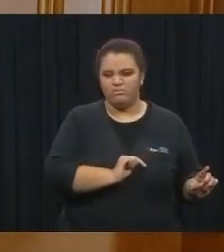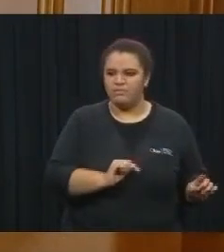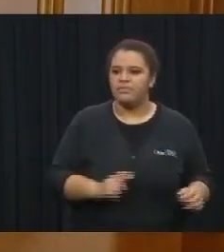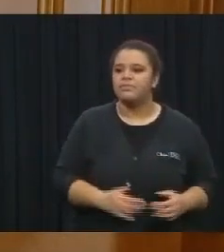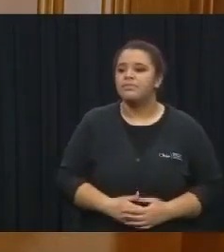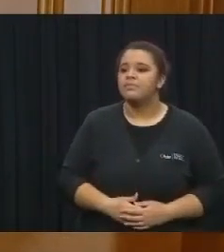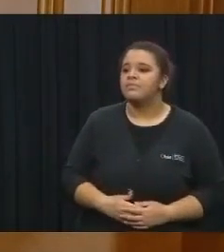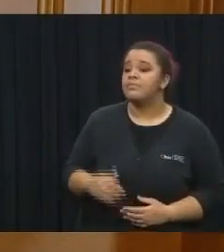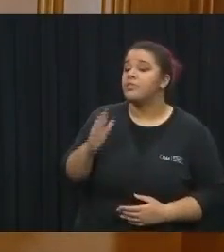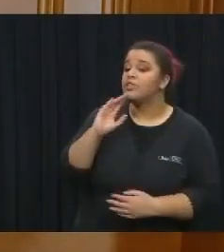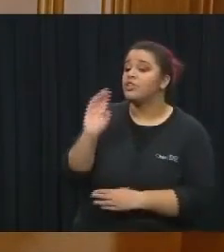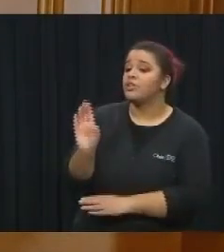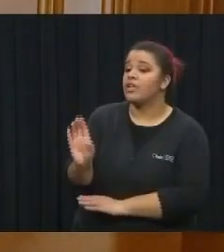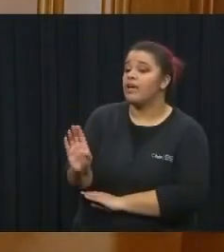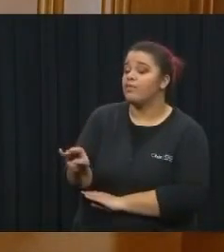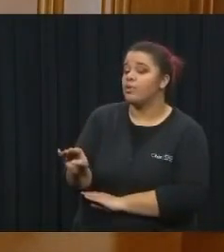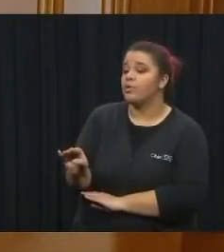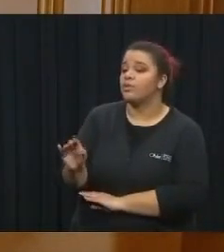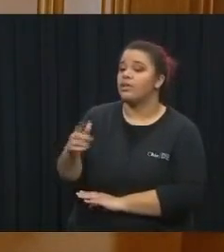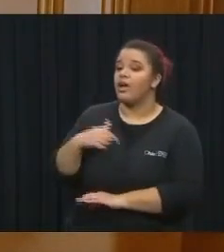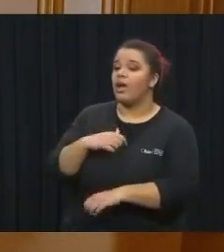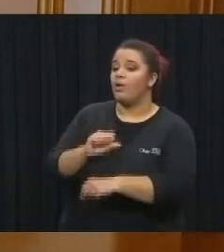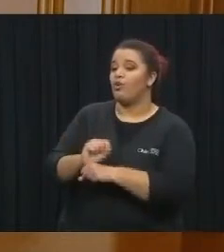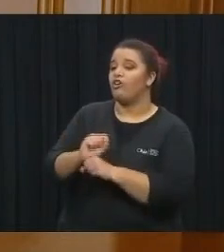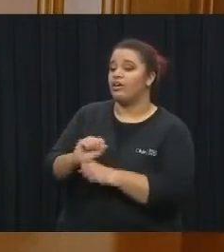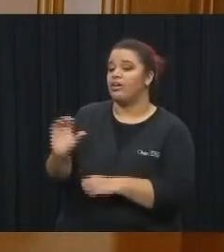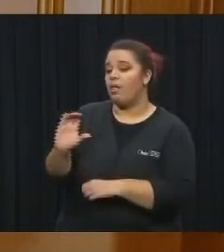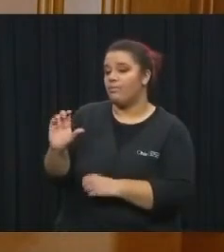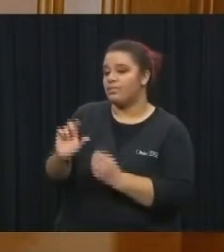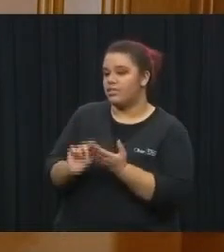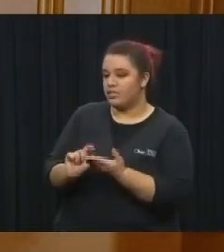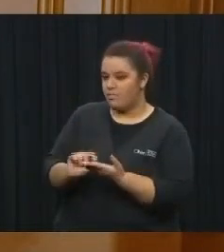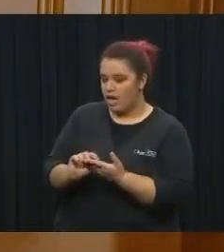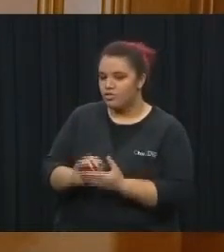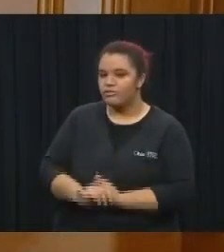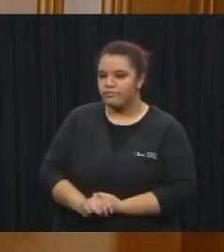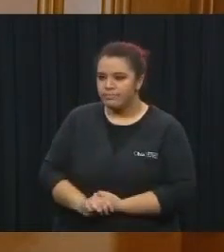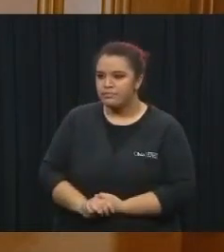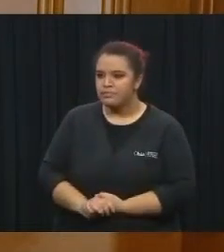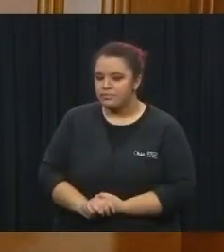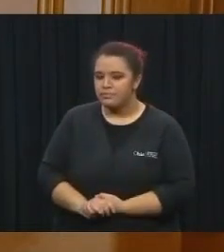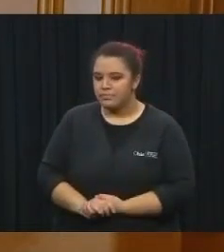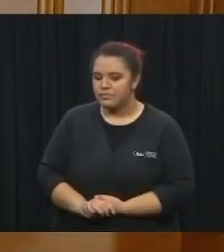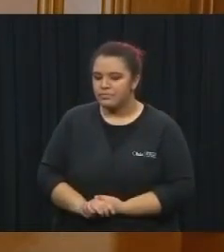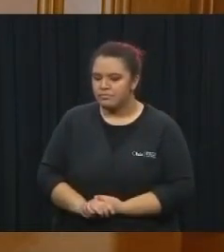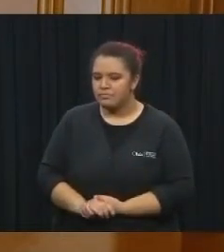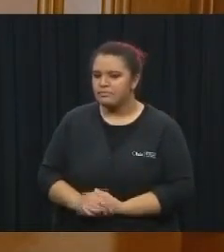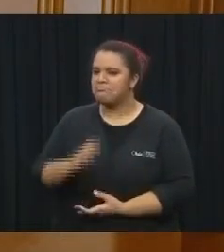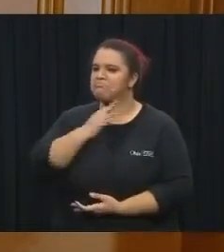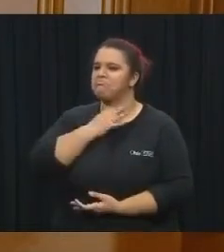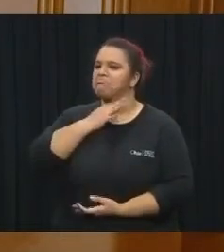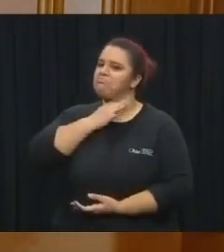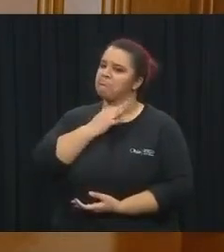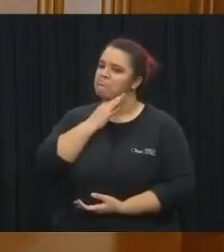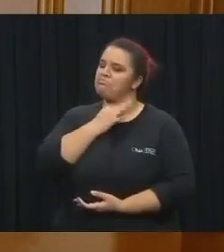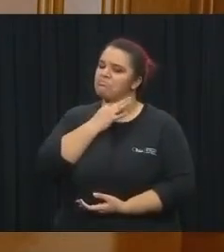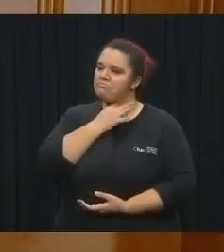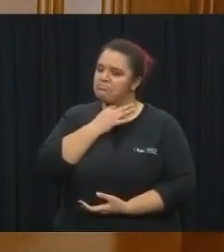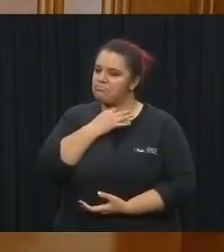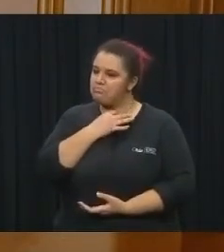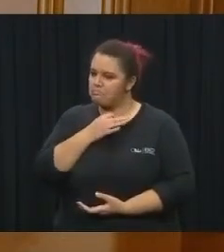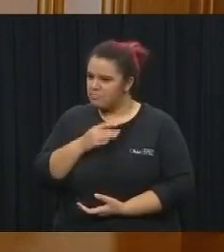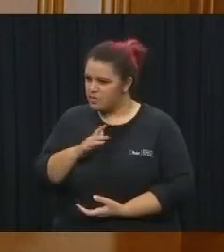Good afternoon, Governor. Randy Ludlow with the Columbus Dispatch. I'd like to ask, regarding your pending state